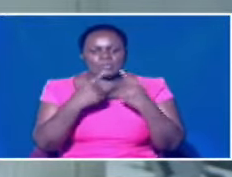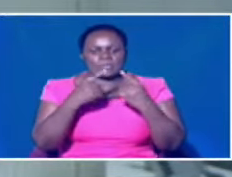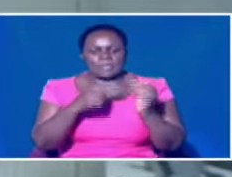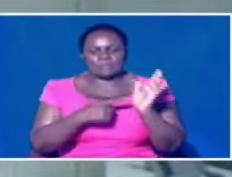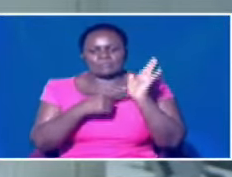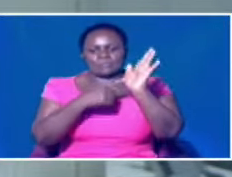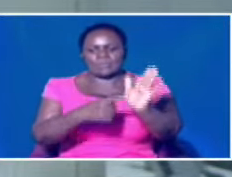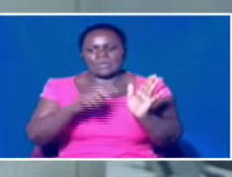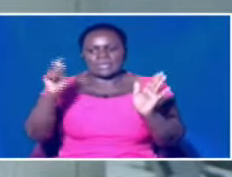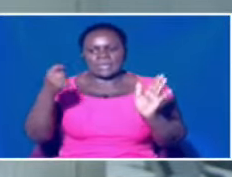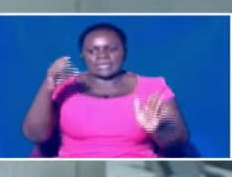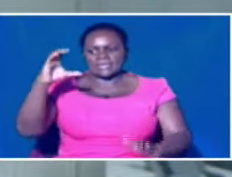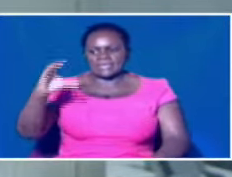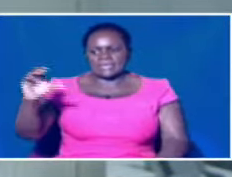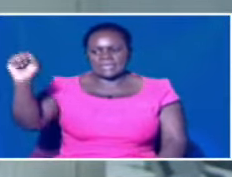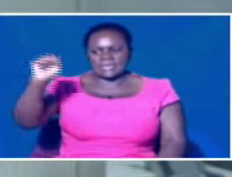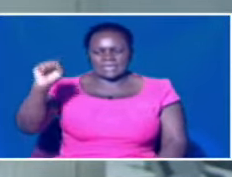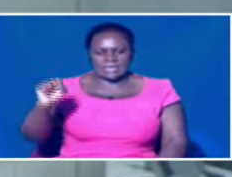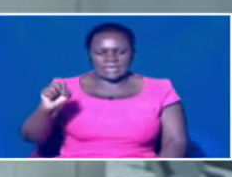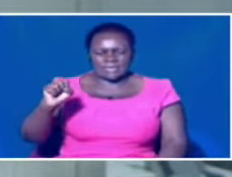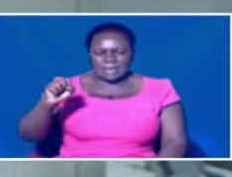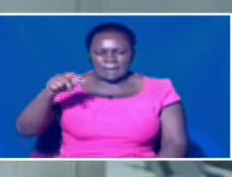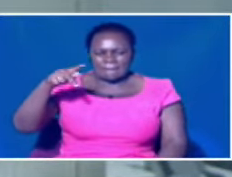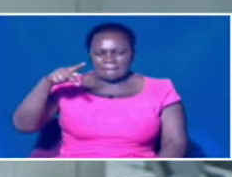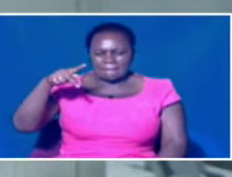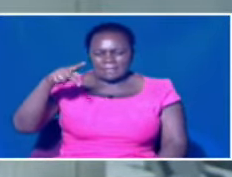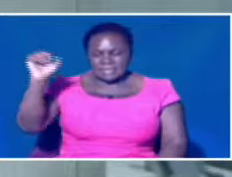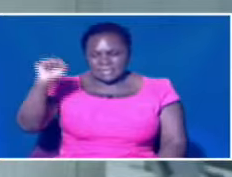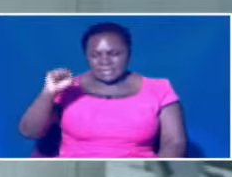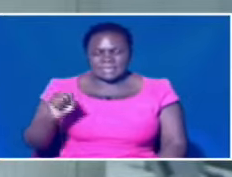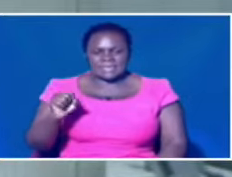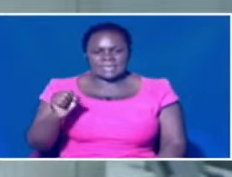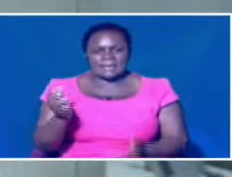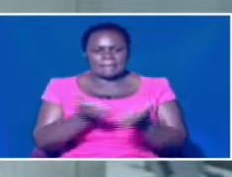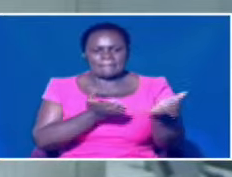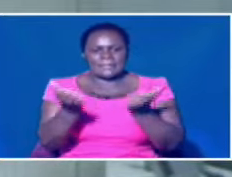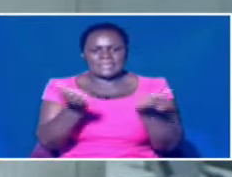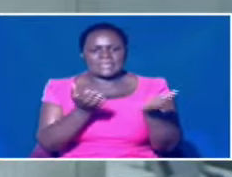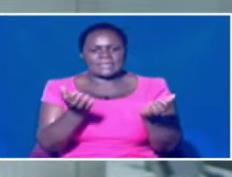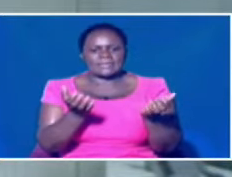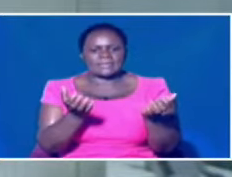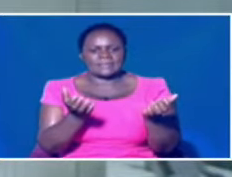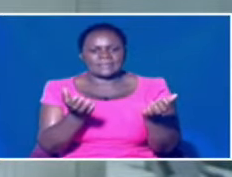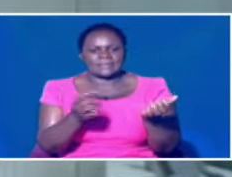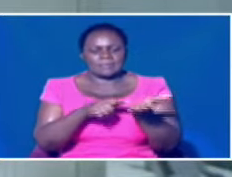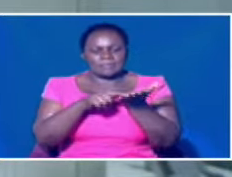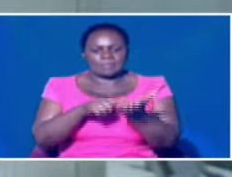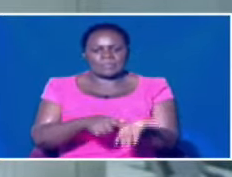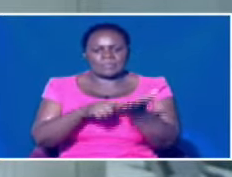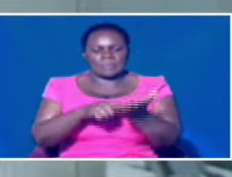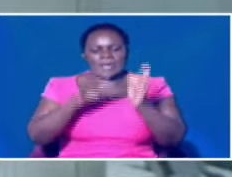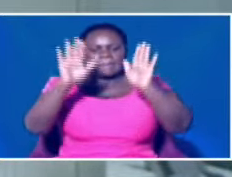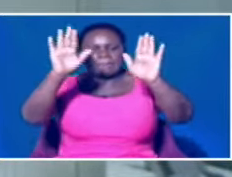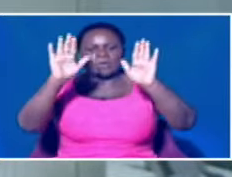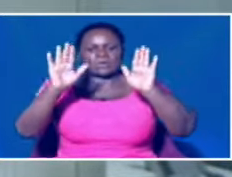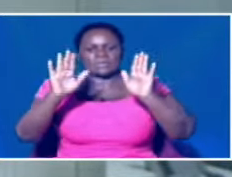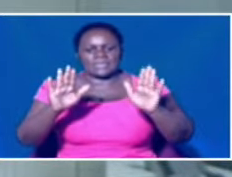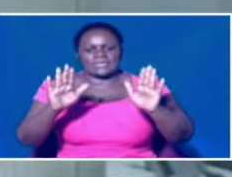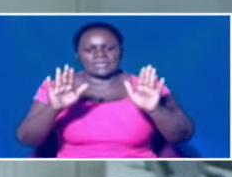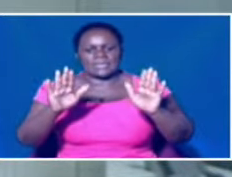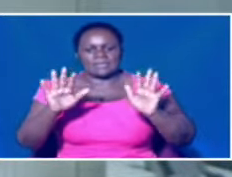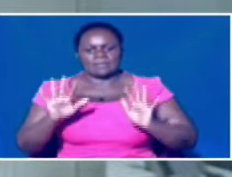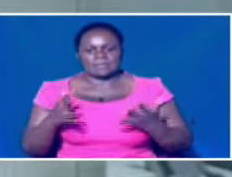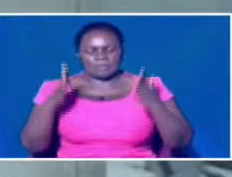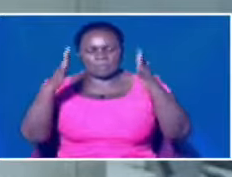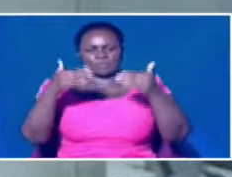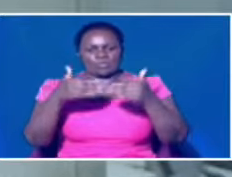expo, Kenya's Cabinet Secretary for Investment, Trade and Industry, Rebecca Miano, emphasized on the importance of the event